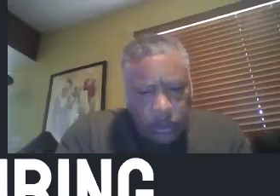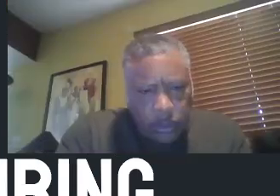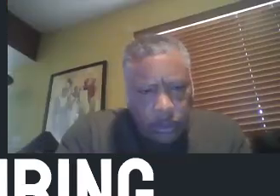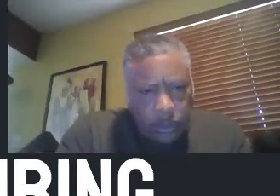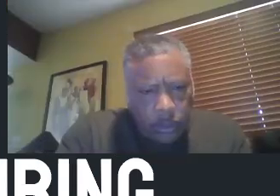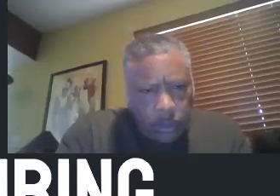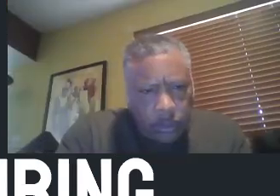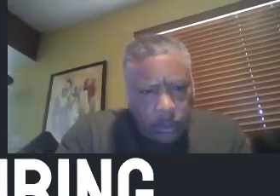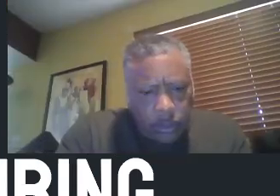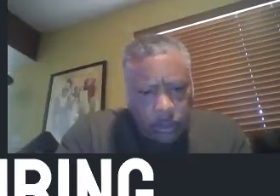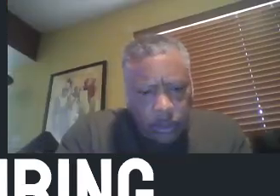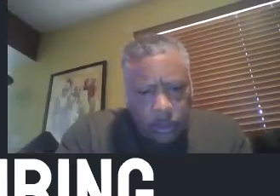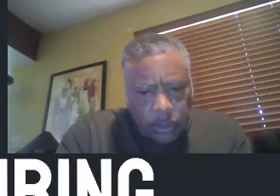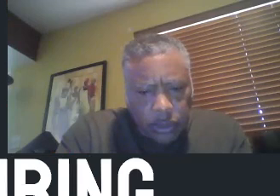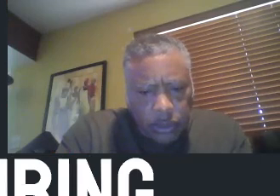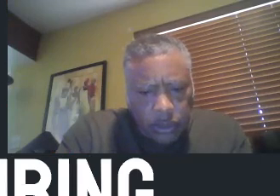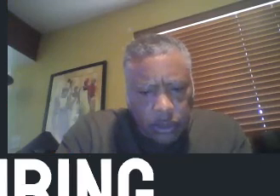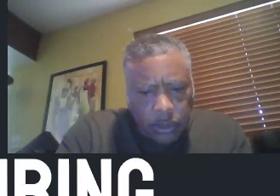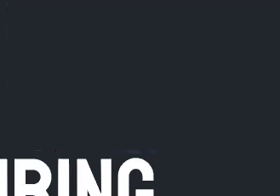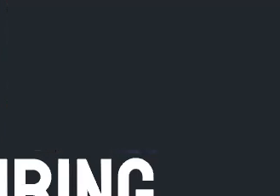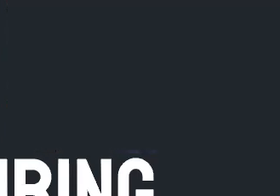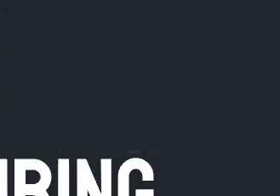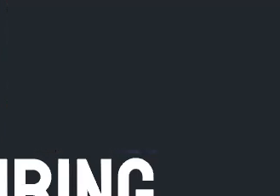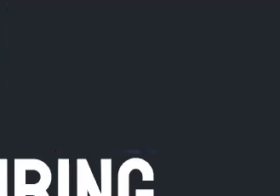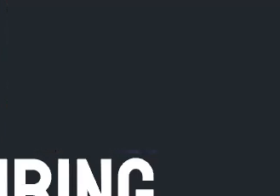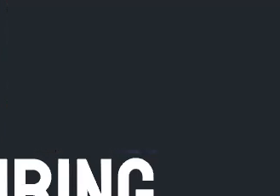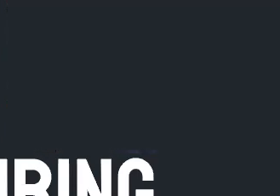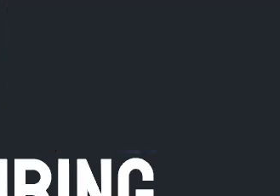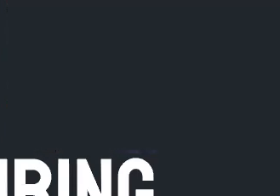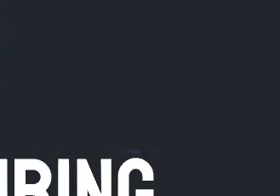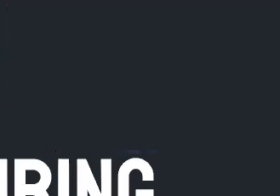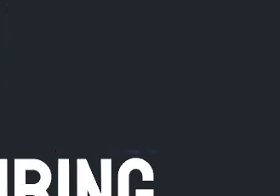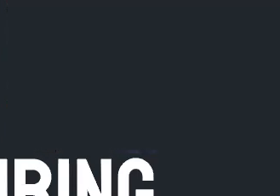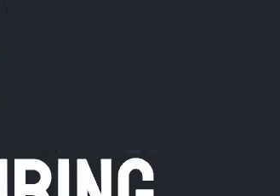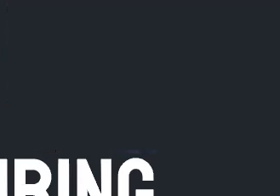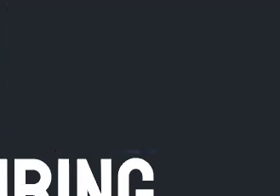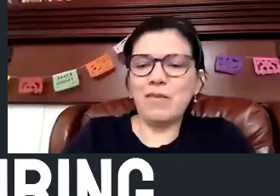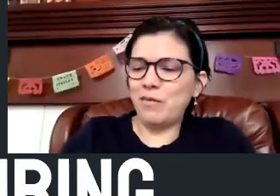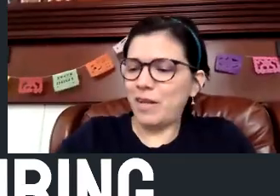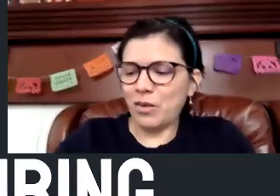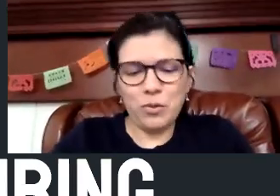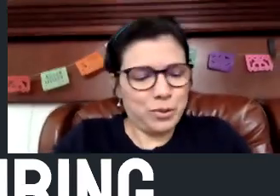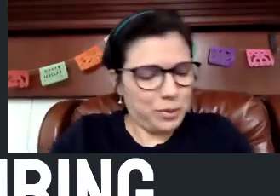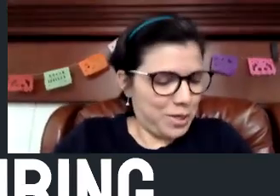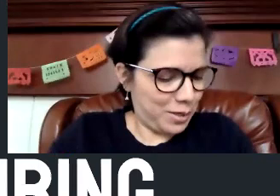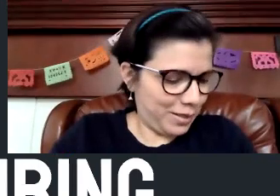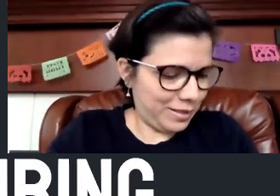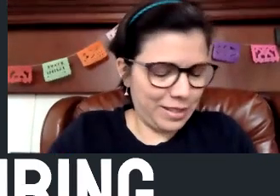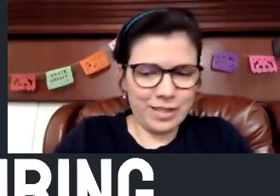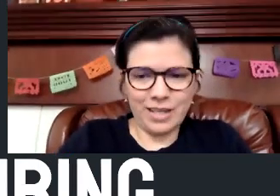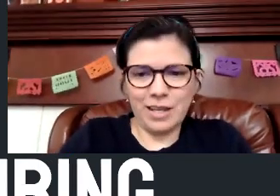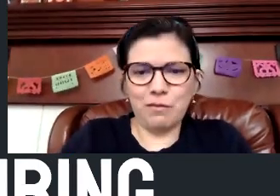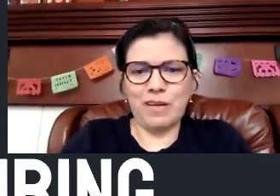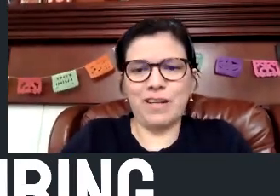Natalie, I'll have to sit down with you eventually and get all of your tips and tutorials on this. Oh, we'll have to invite the whole crew here because